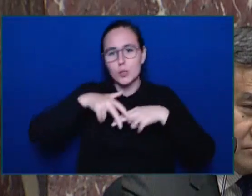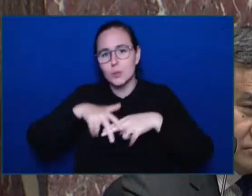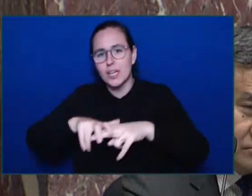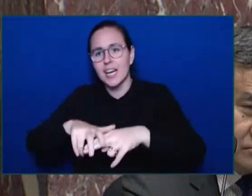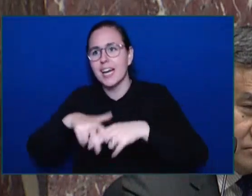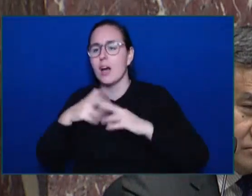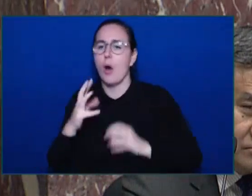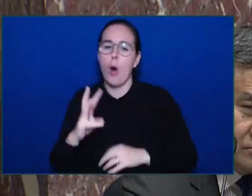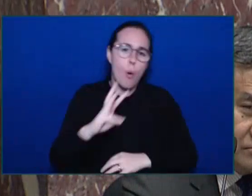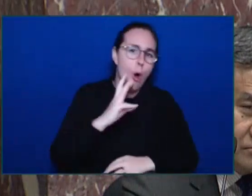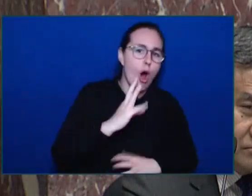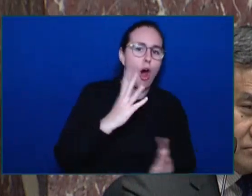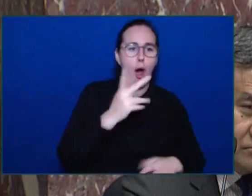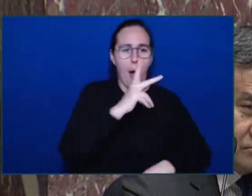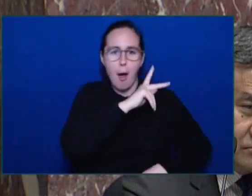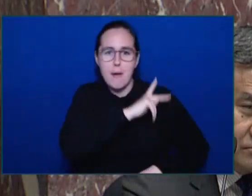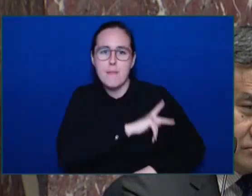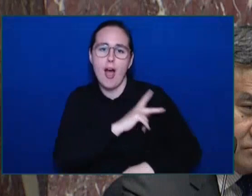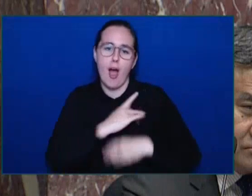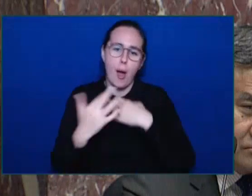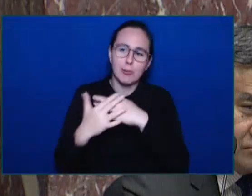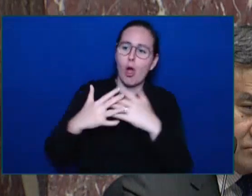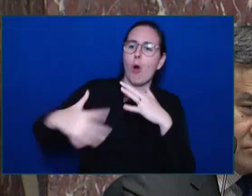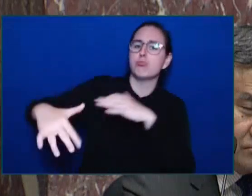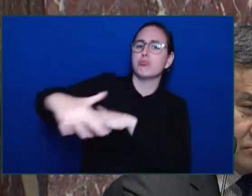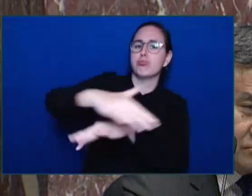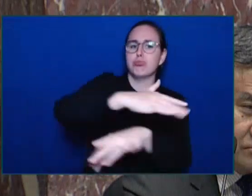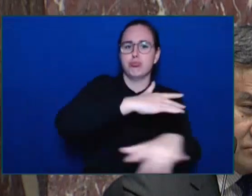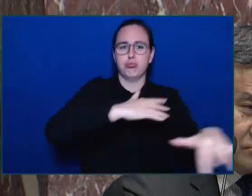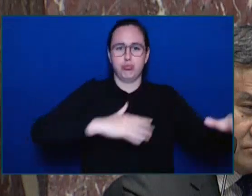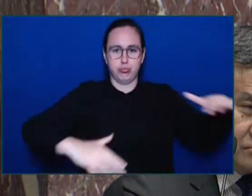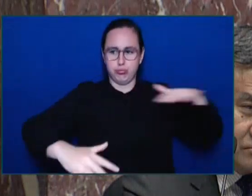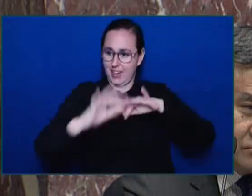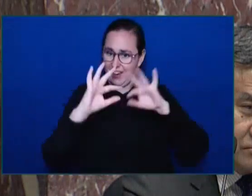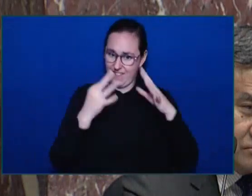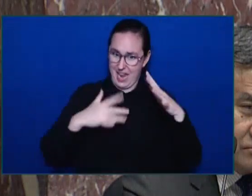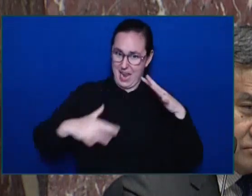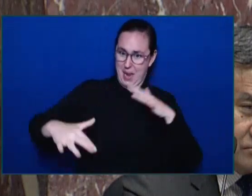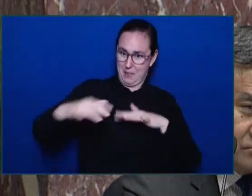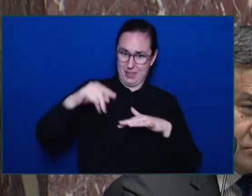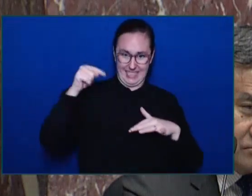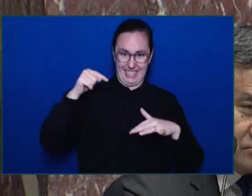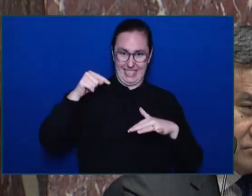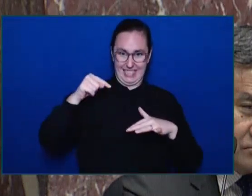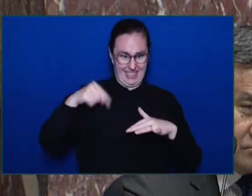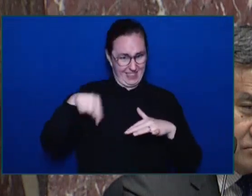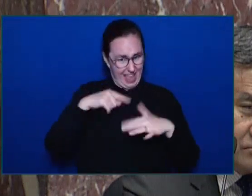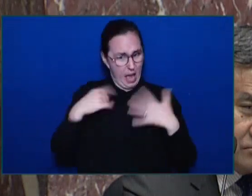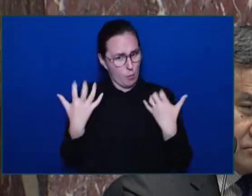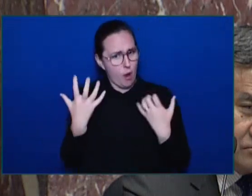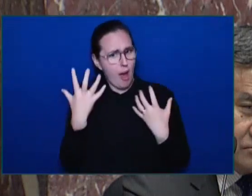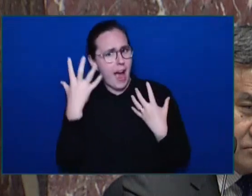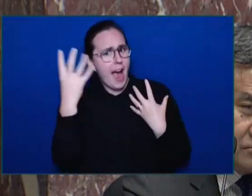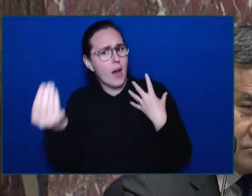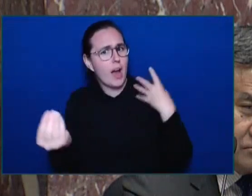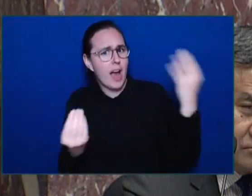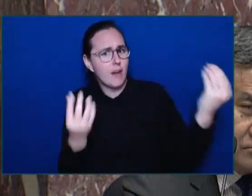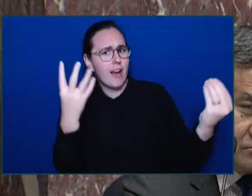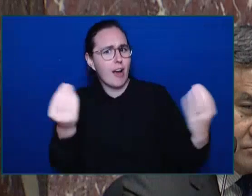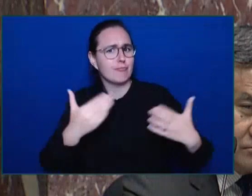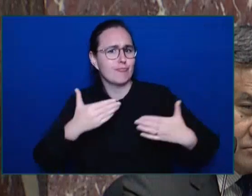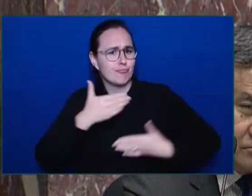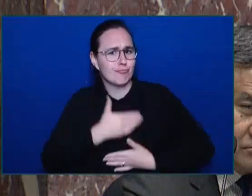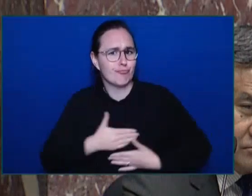the last thing families want to do is have their child bring home a pack of fentanyl and